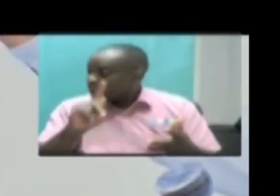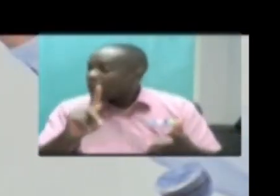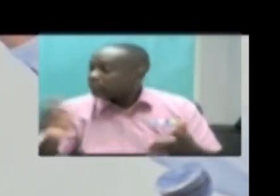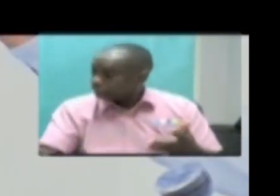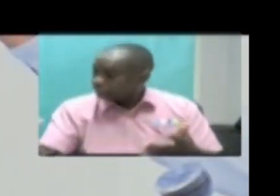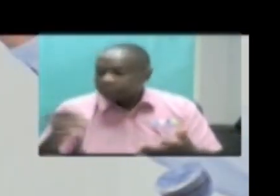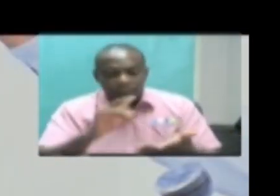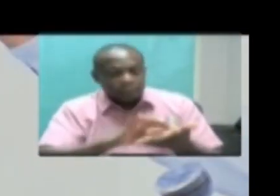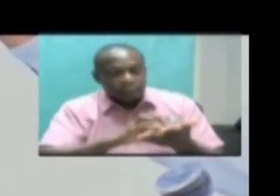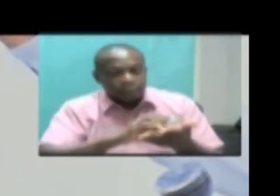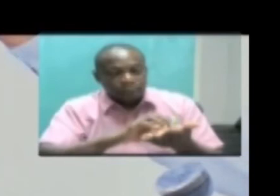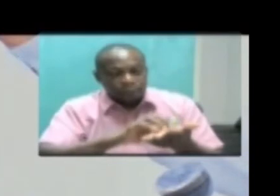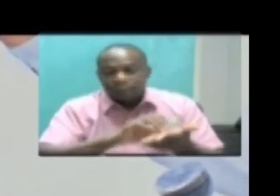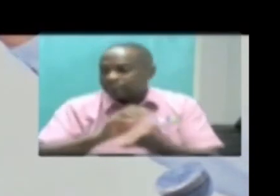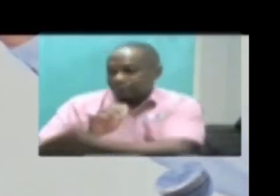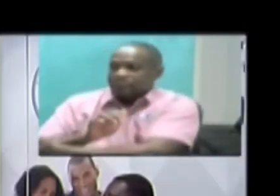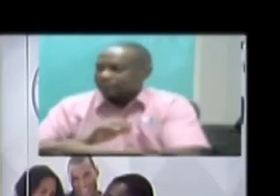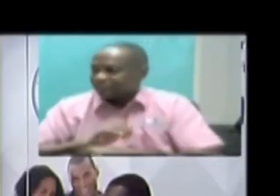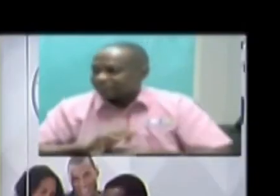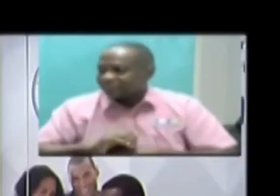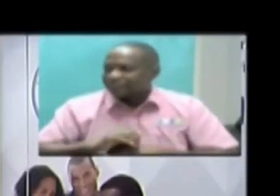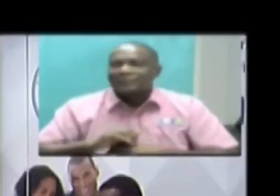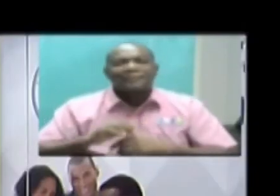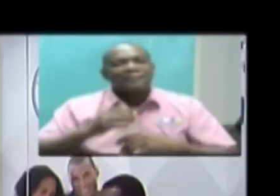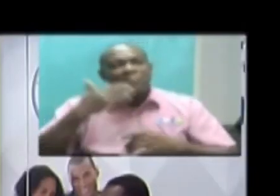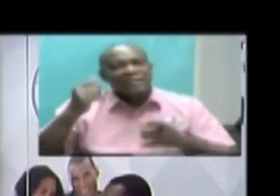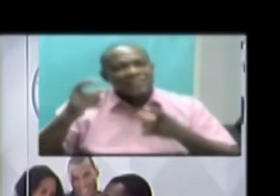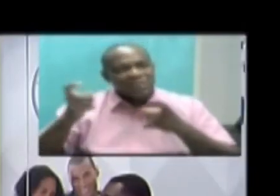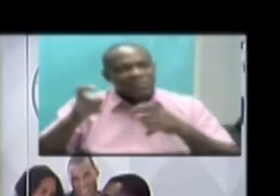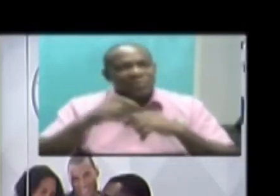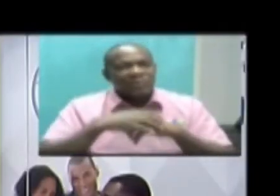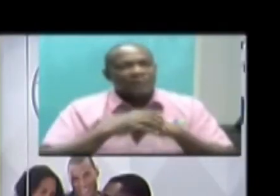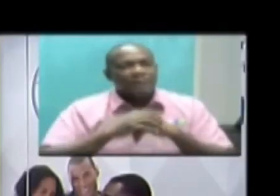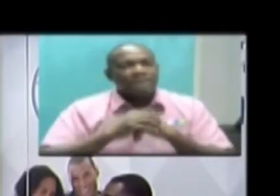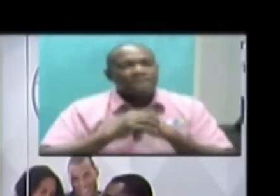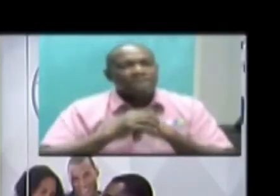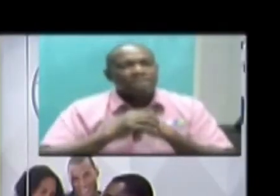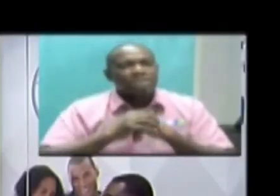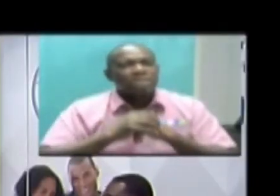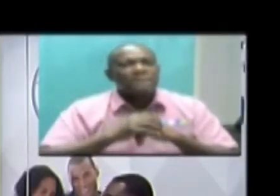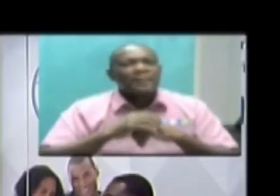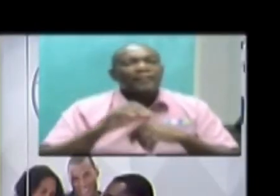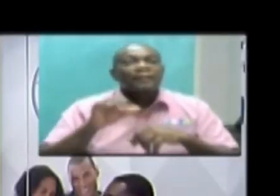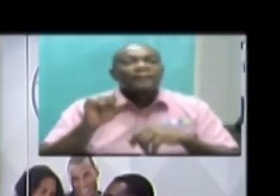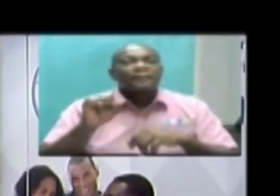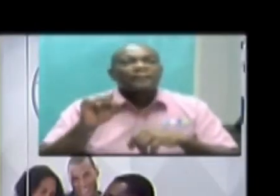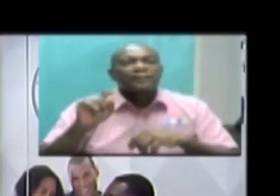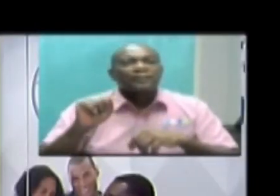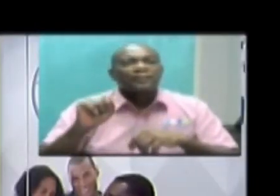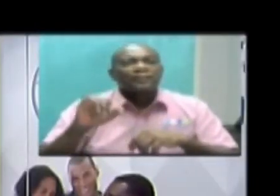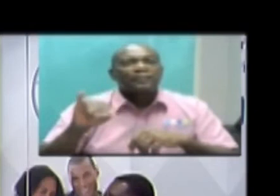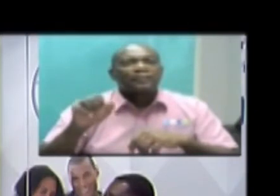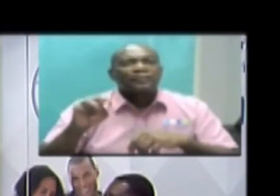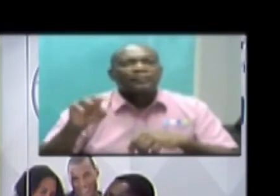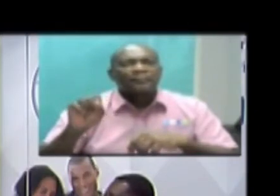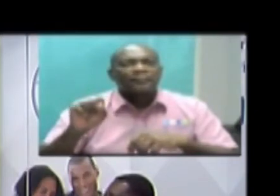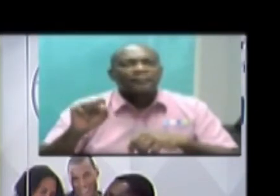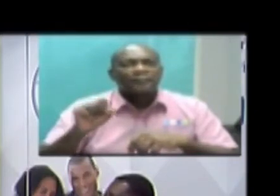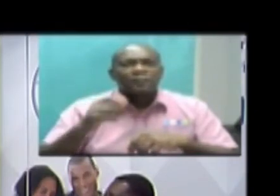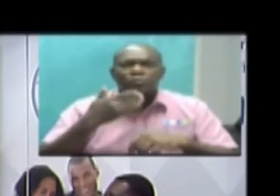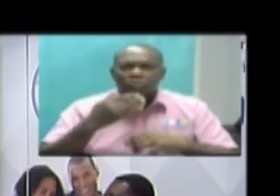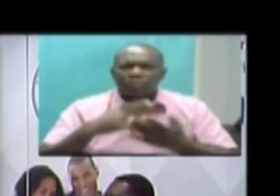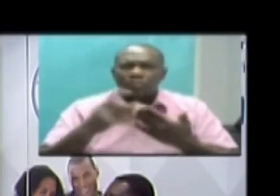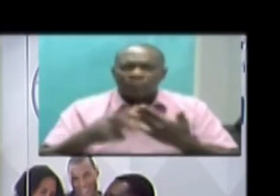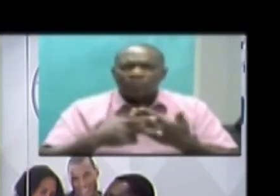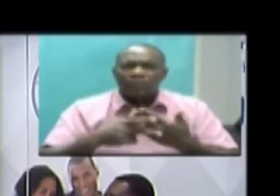and the time is flying by. St. James, welcome. Hi, thank you so much for this very informative program. What I wanted to say was